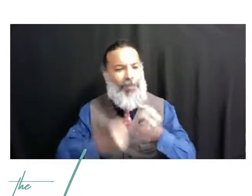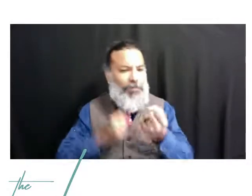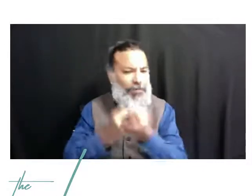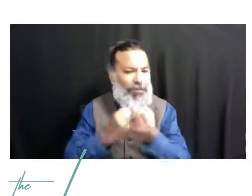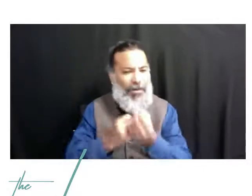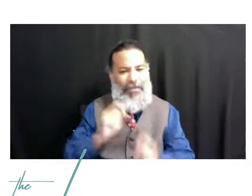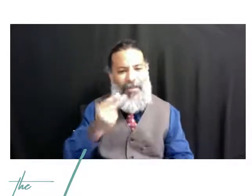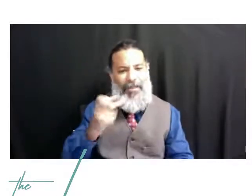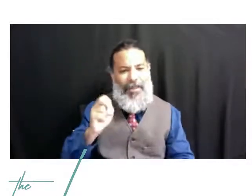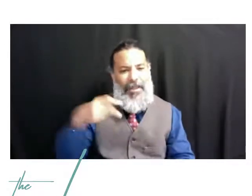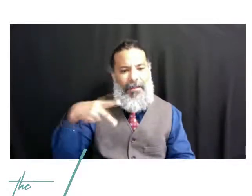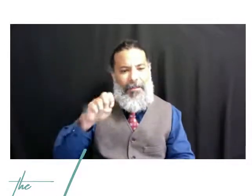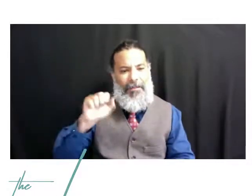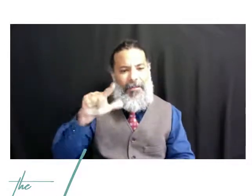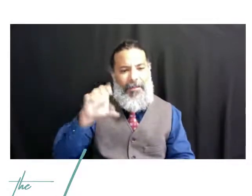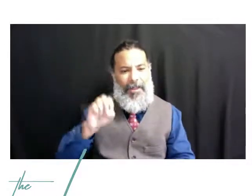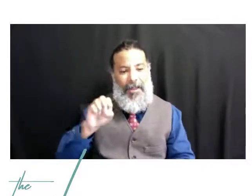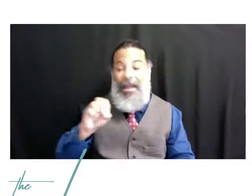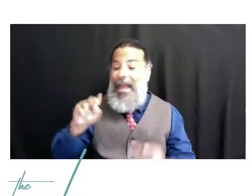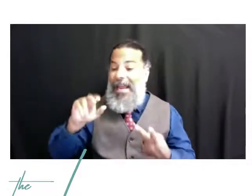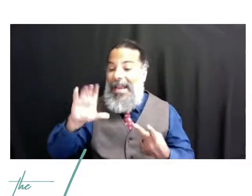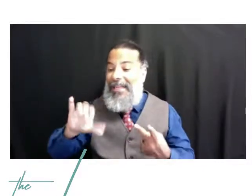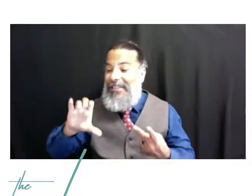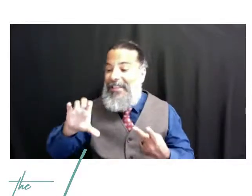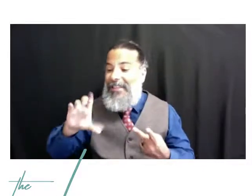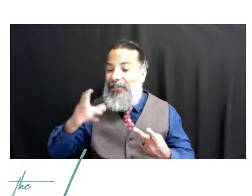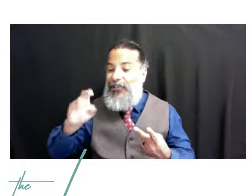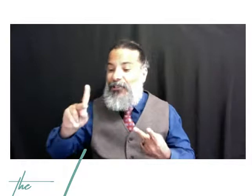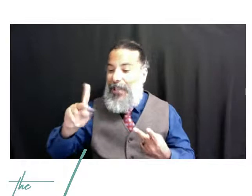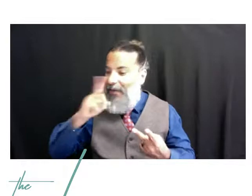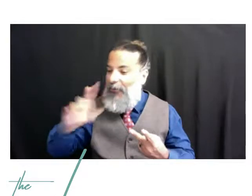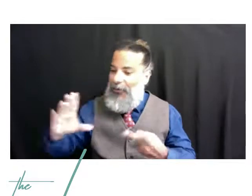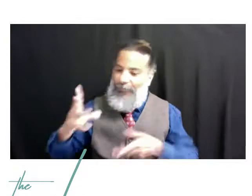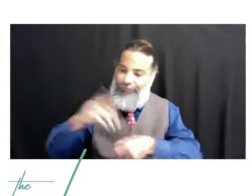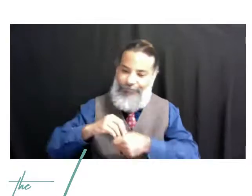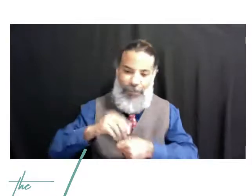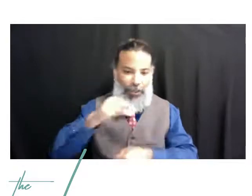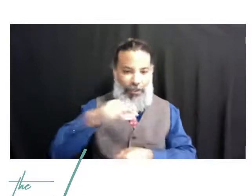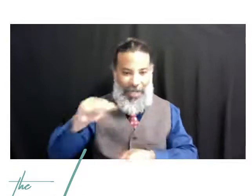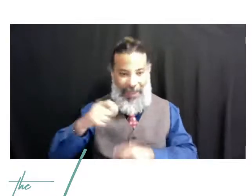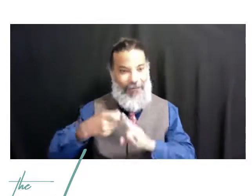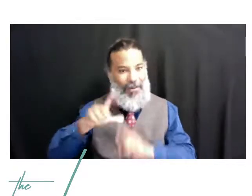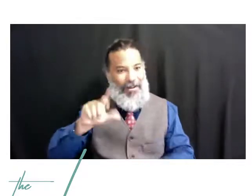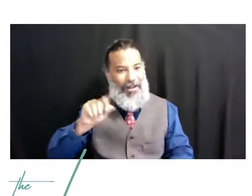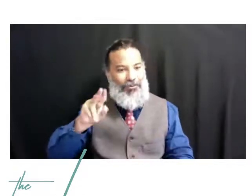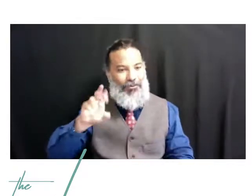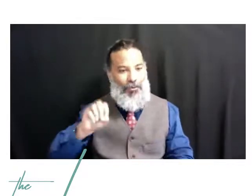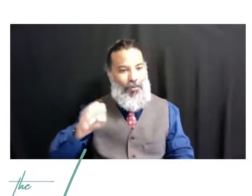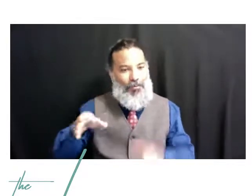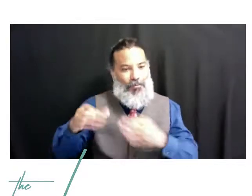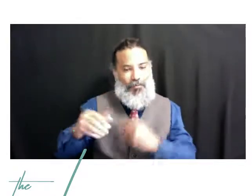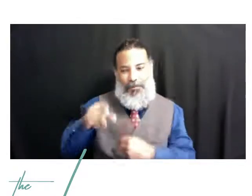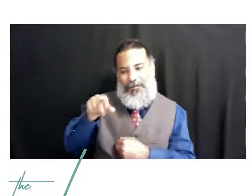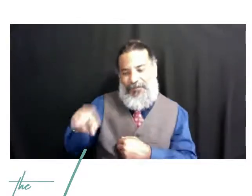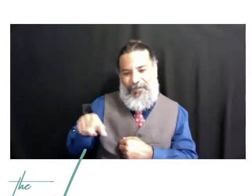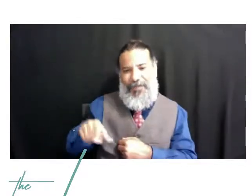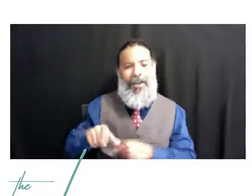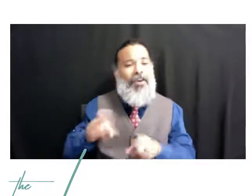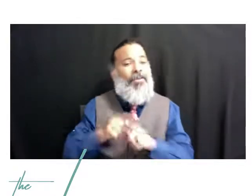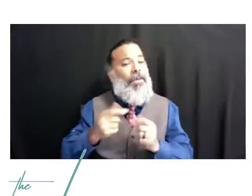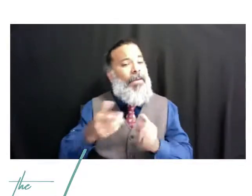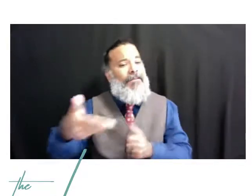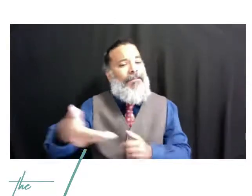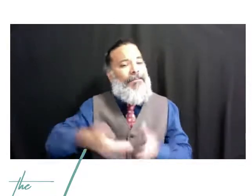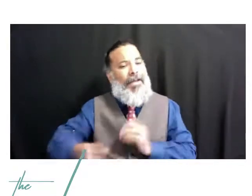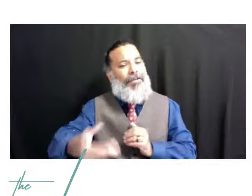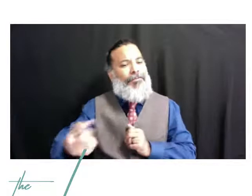Peale. And thank you, Nancy and Chick, for joining us for the Q&A live from the Latrobe room down at the Peale. We would like to invite you all to mark